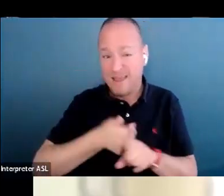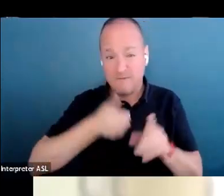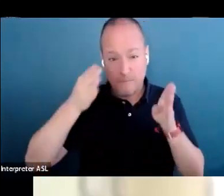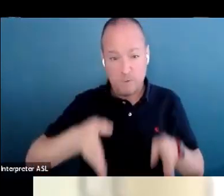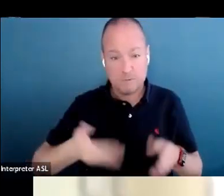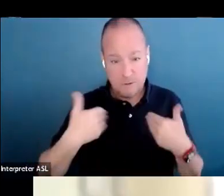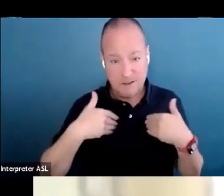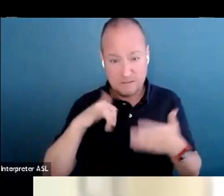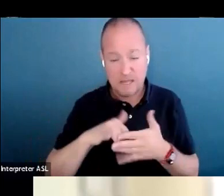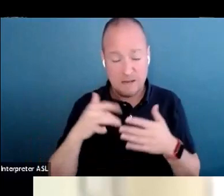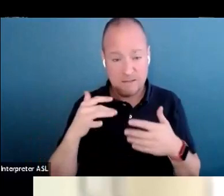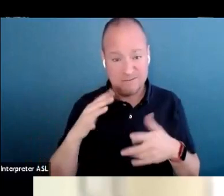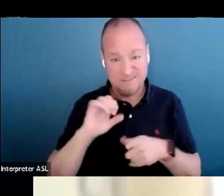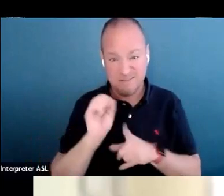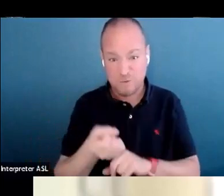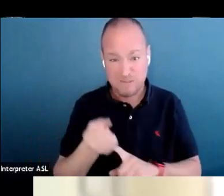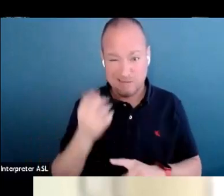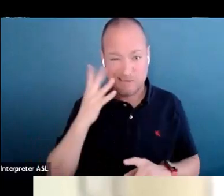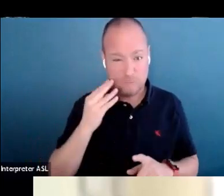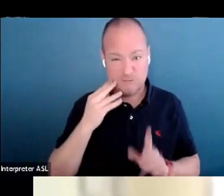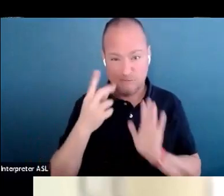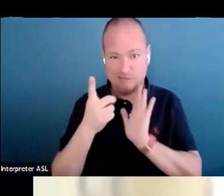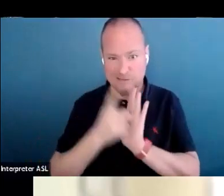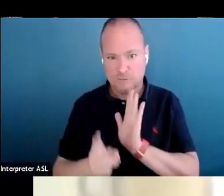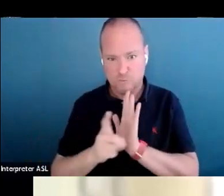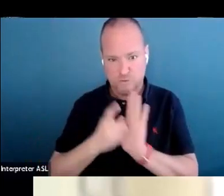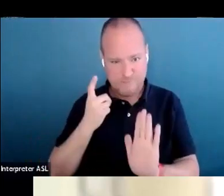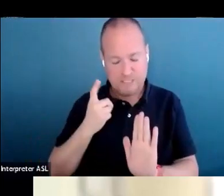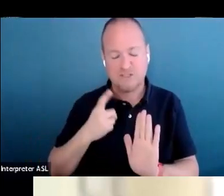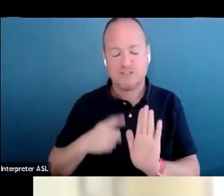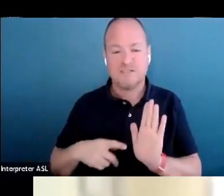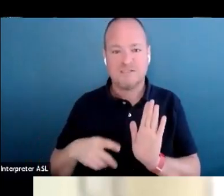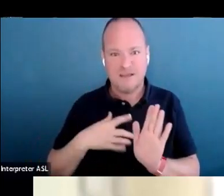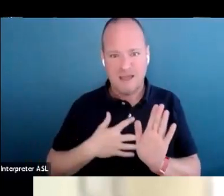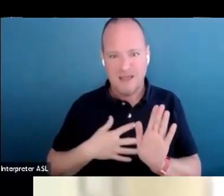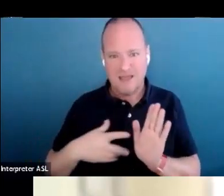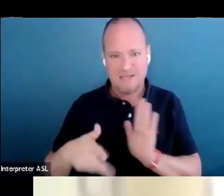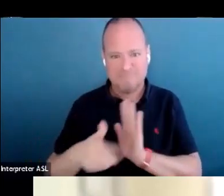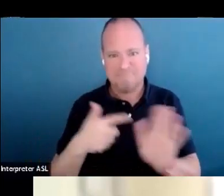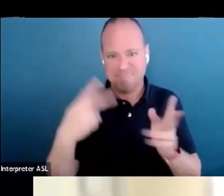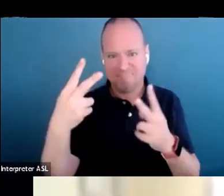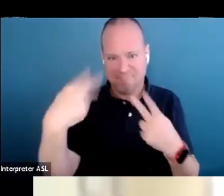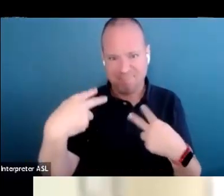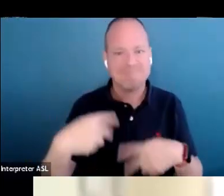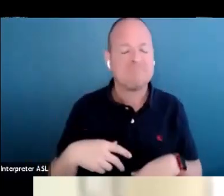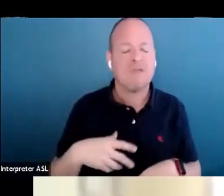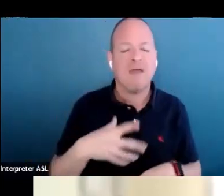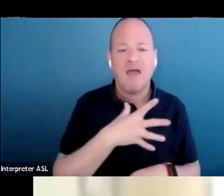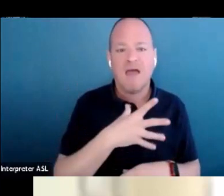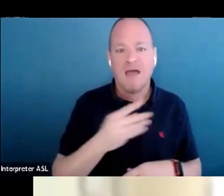situation experiences discrimination and prejudice and low,